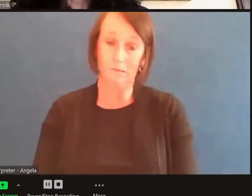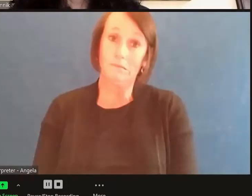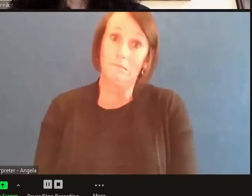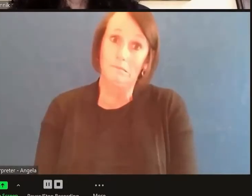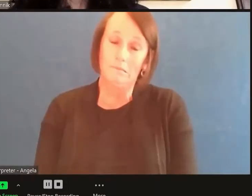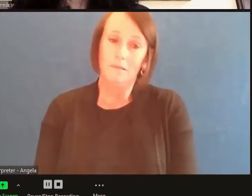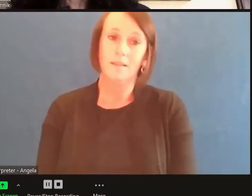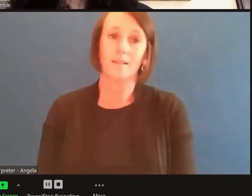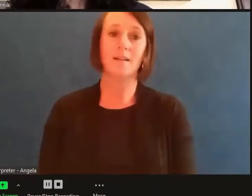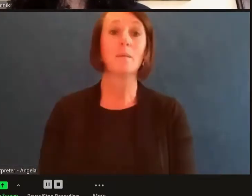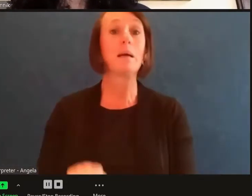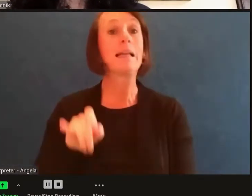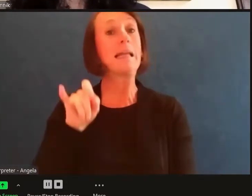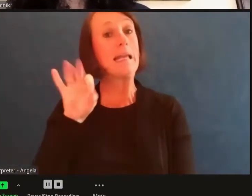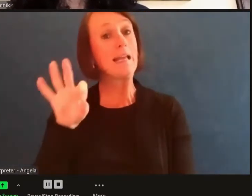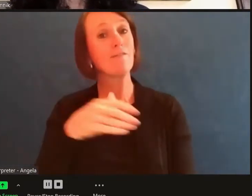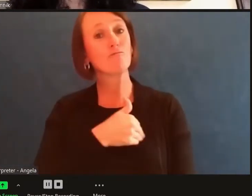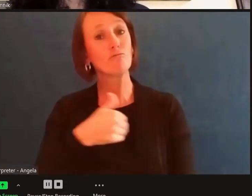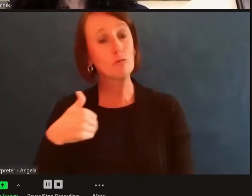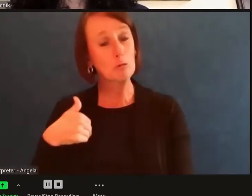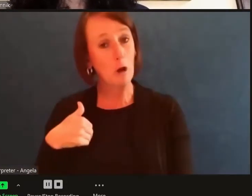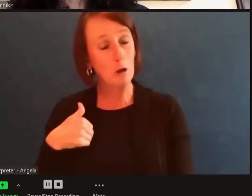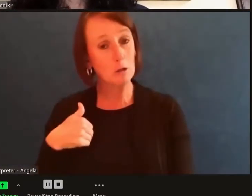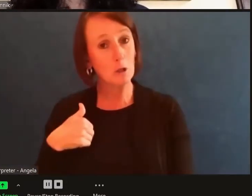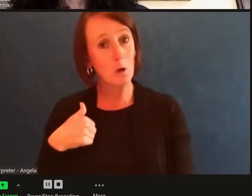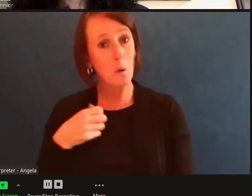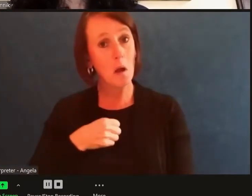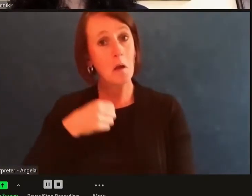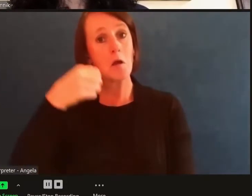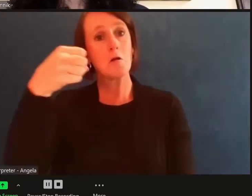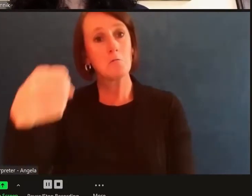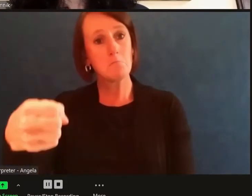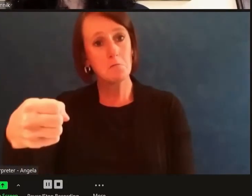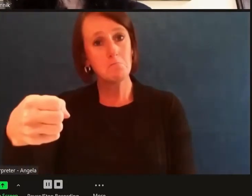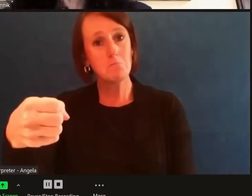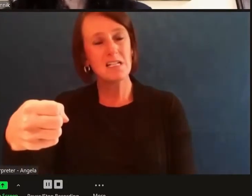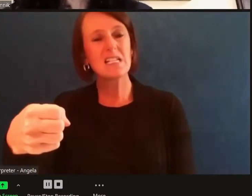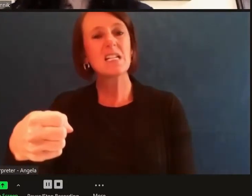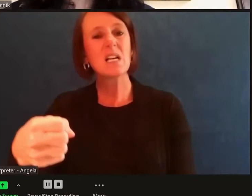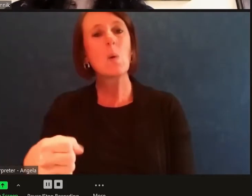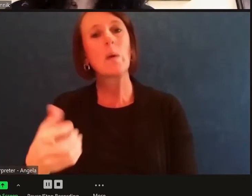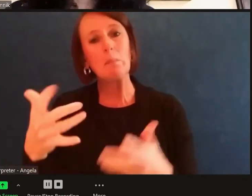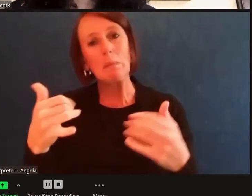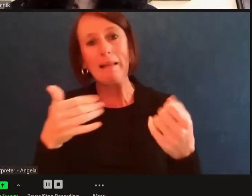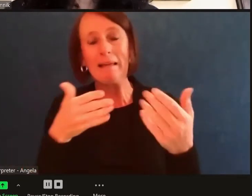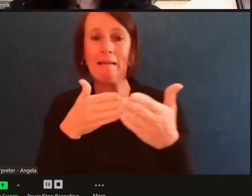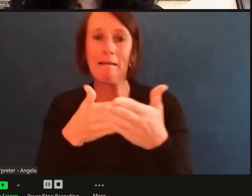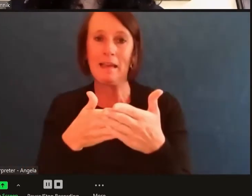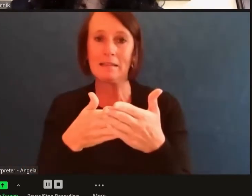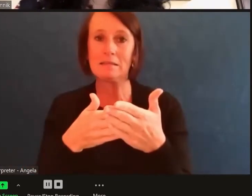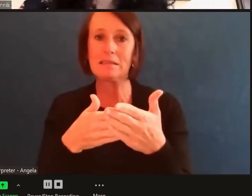if the Raptors had me on their team, it would be us playing Miami right now, not Boston. Just saying, okay?